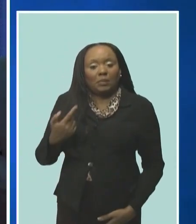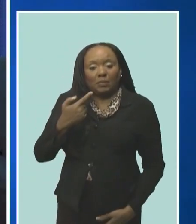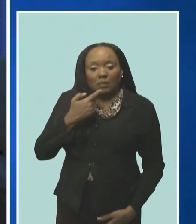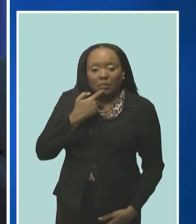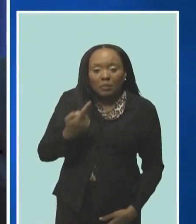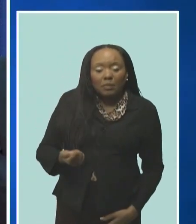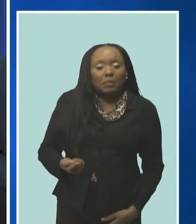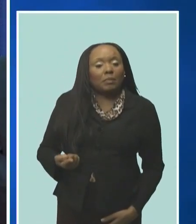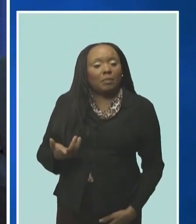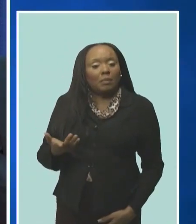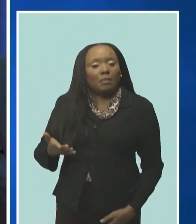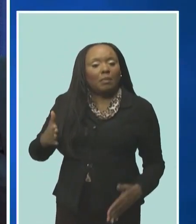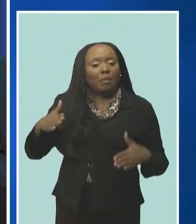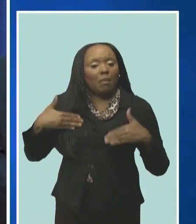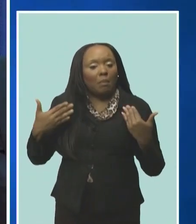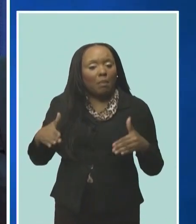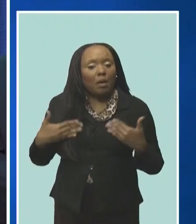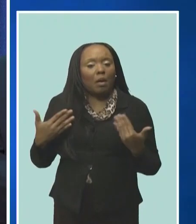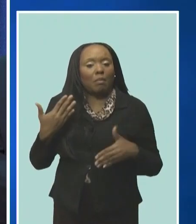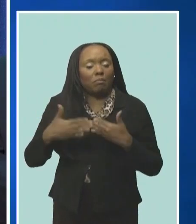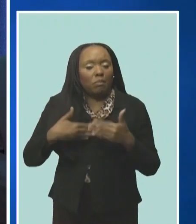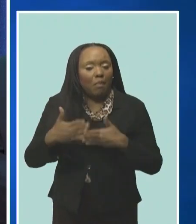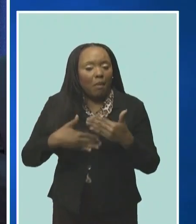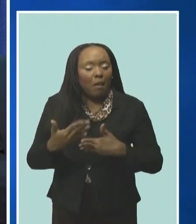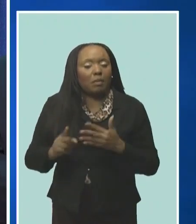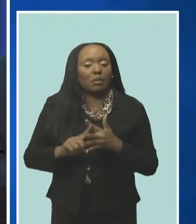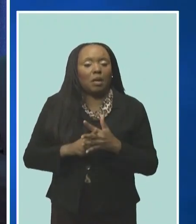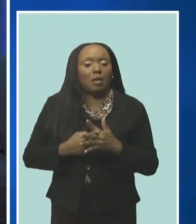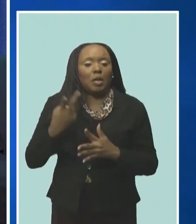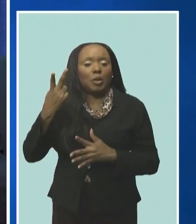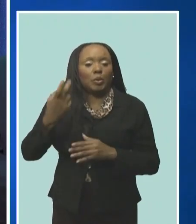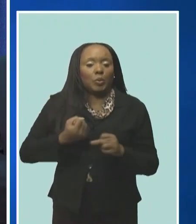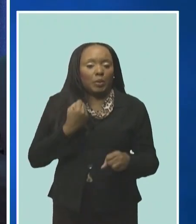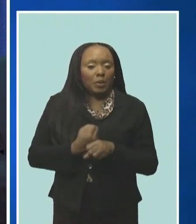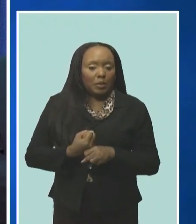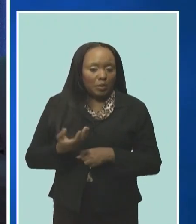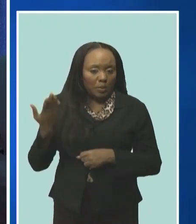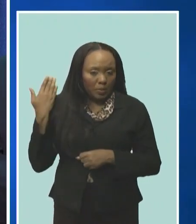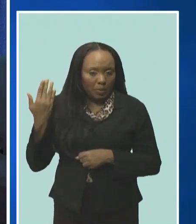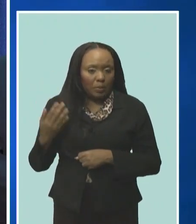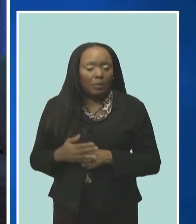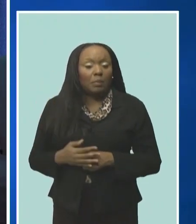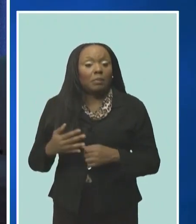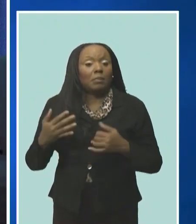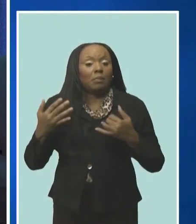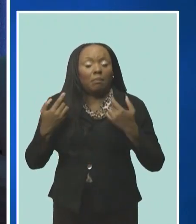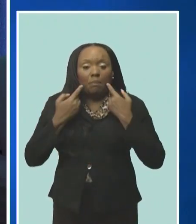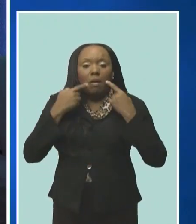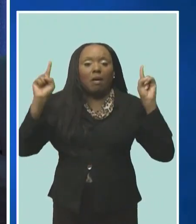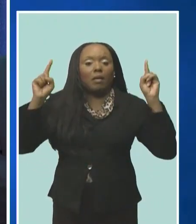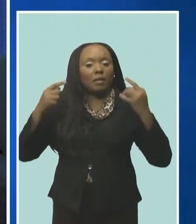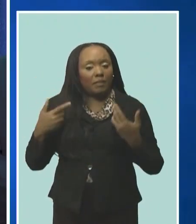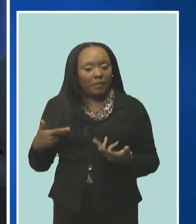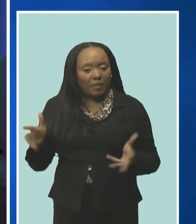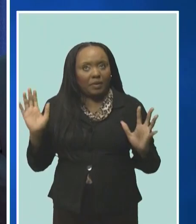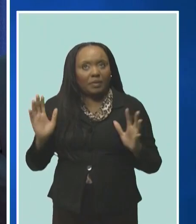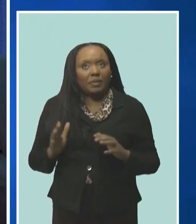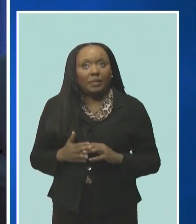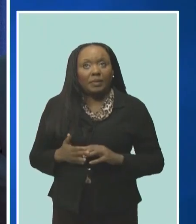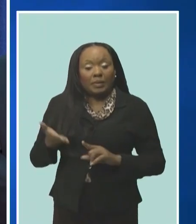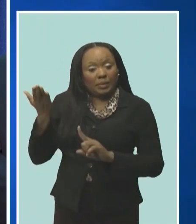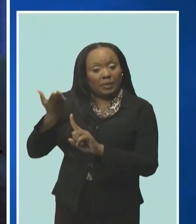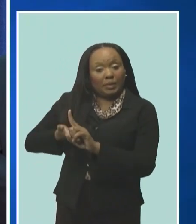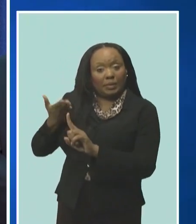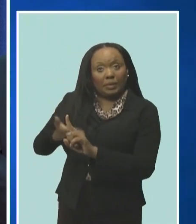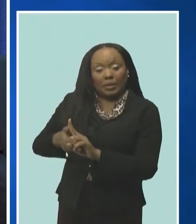at the LESC he was happy that the process started 2 years ago was now complete. He and the members of